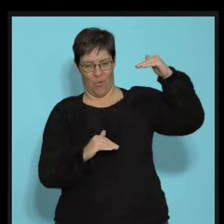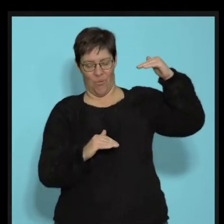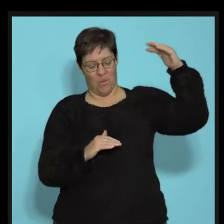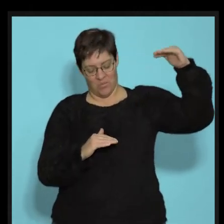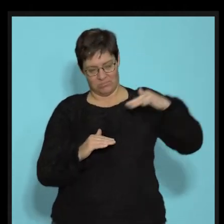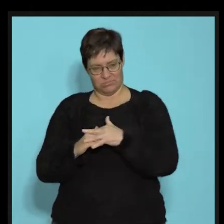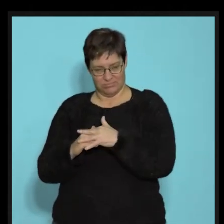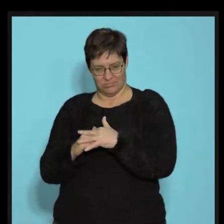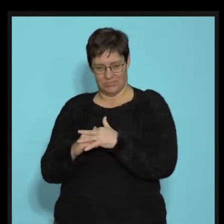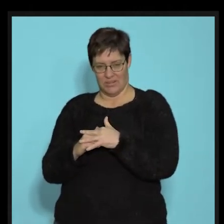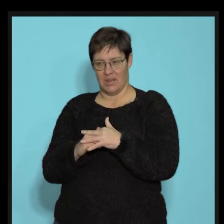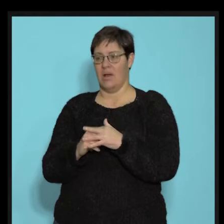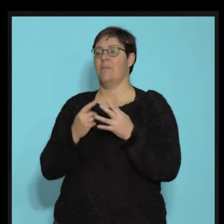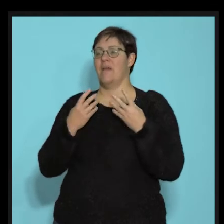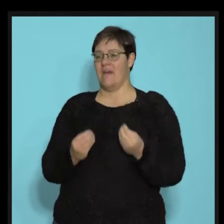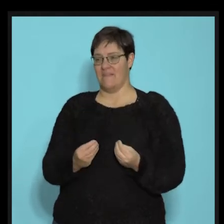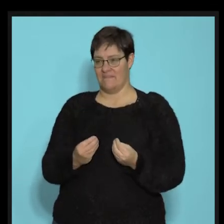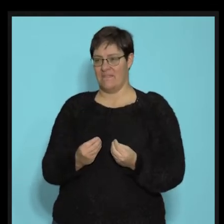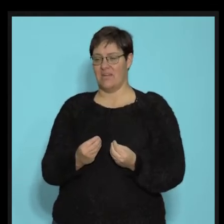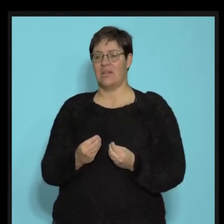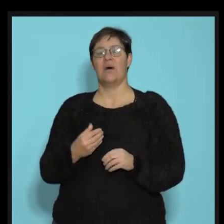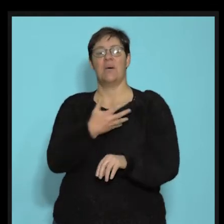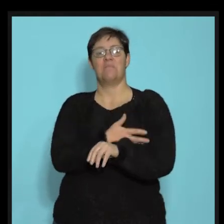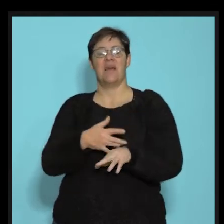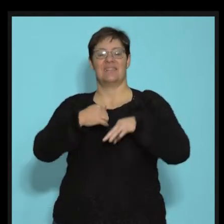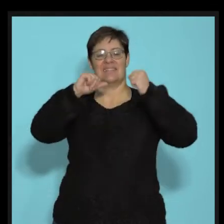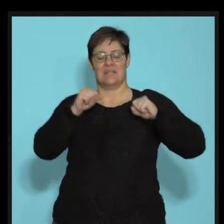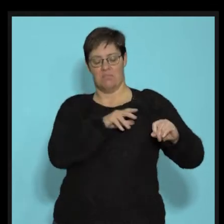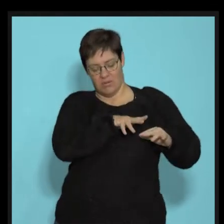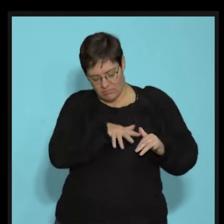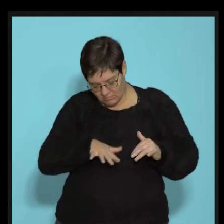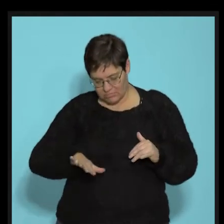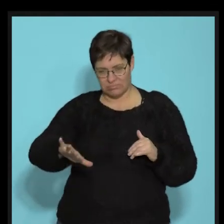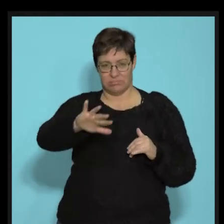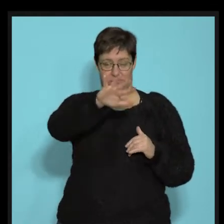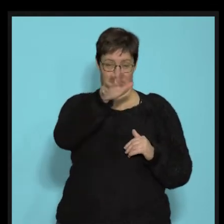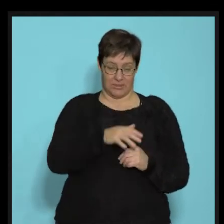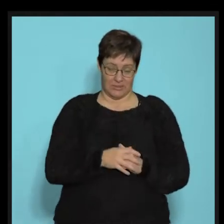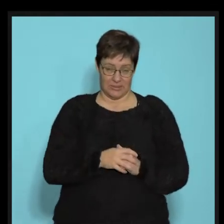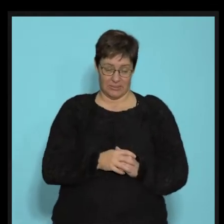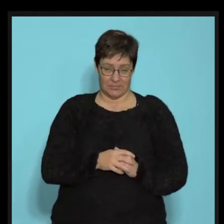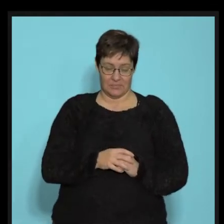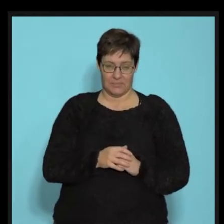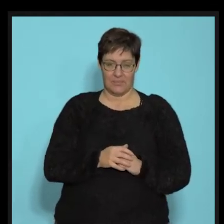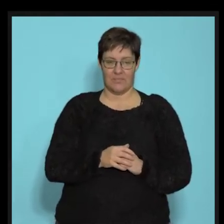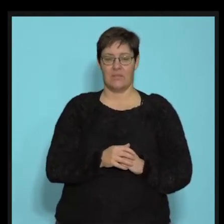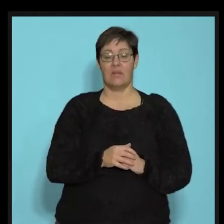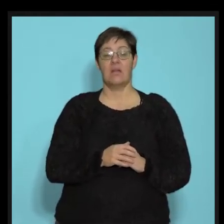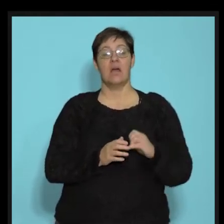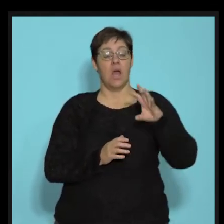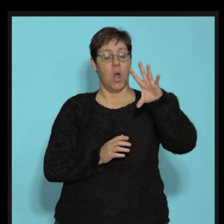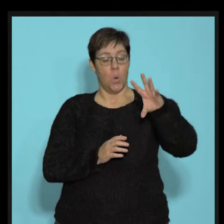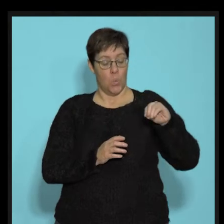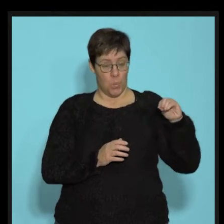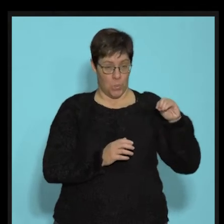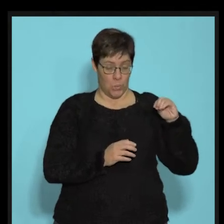is going to have a blood system. So it's going to go into the blood. And when it closes its mouth,